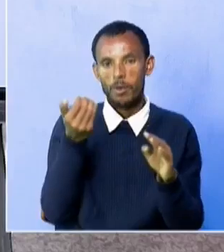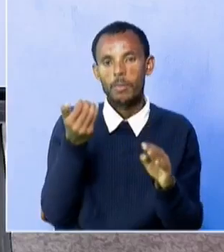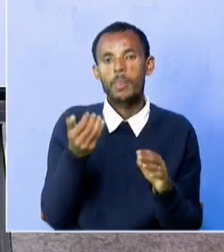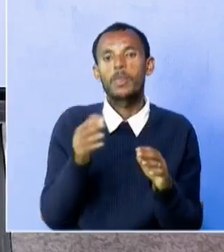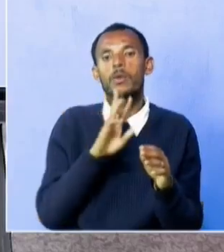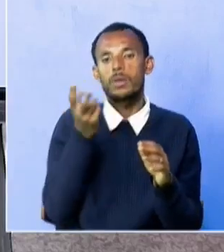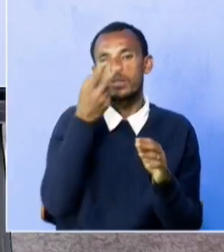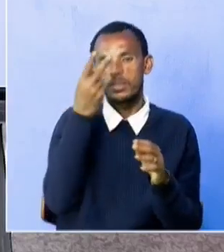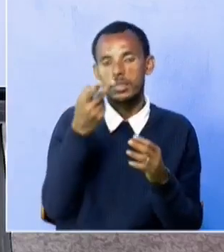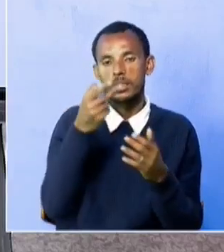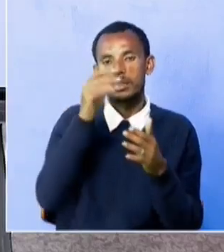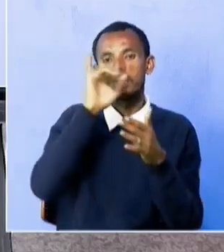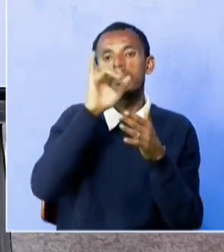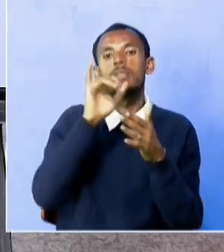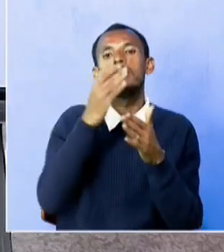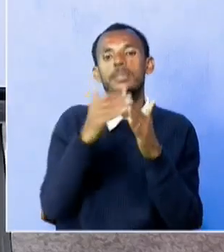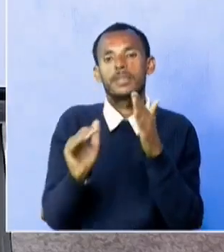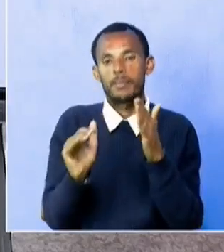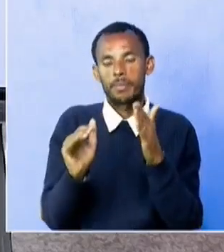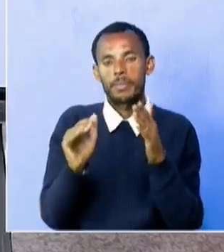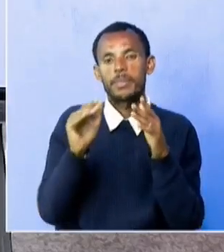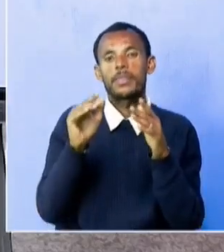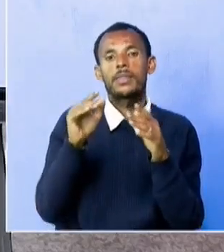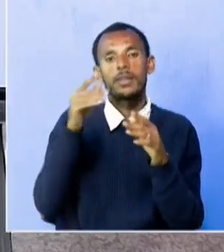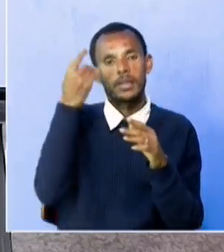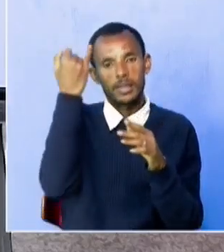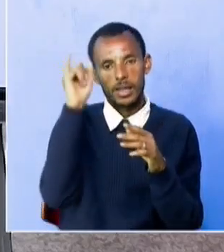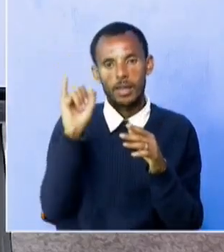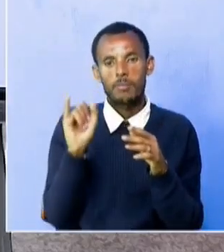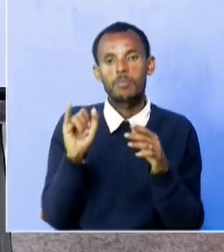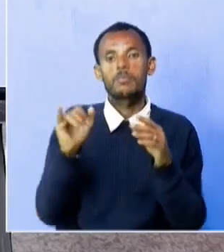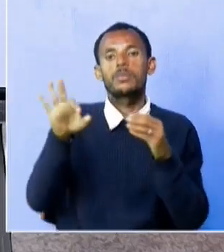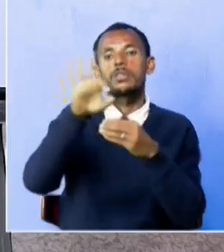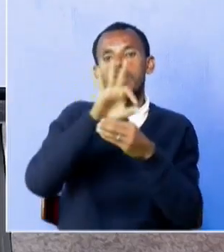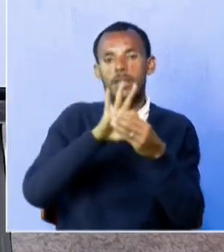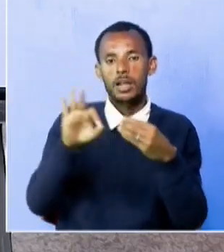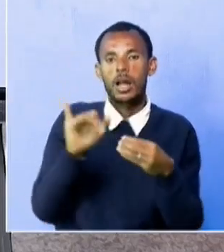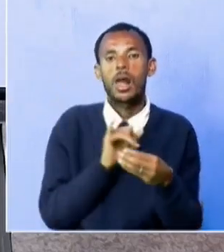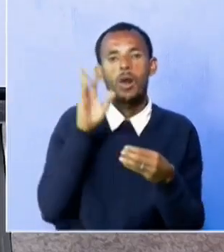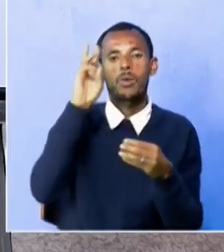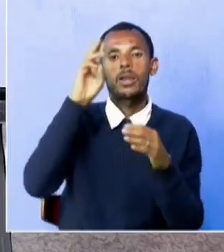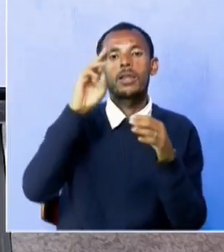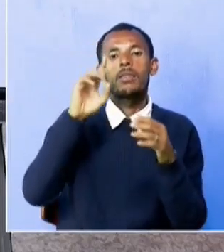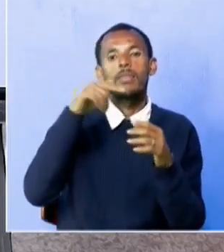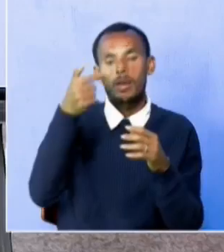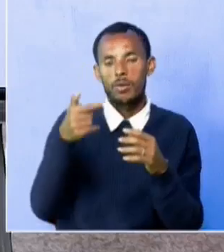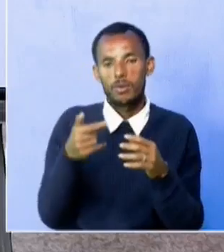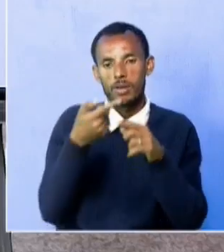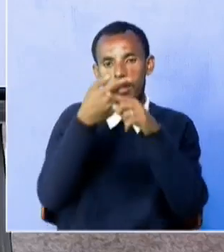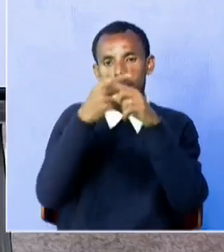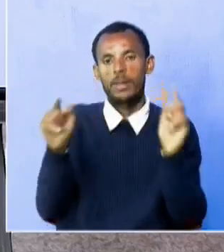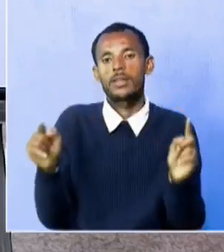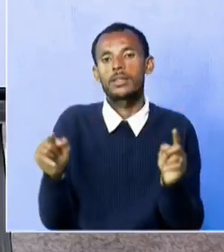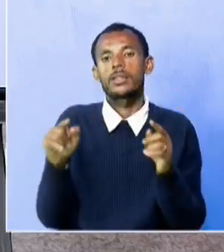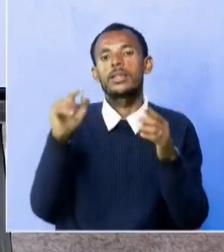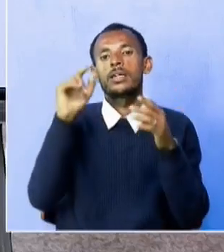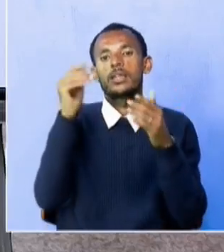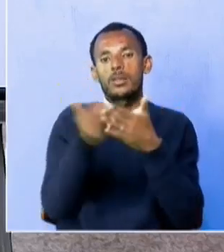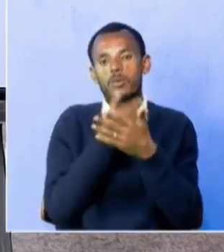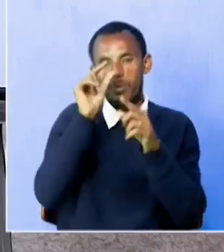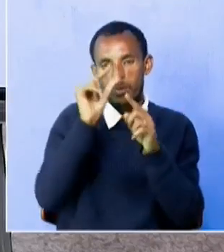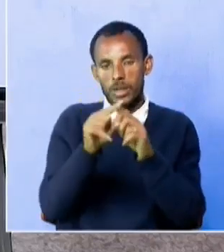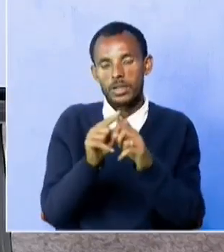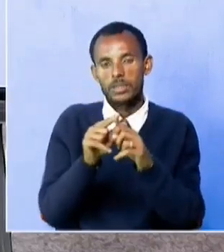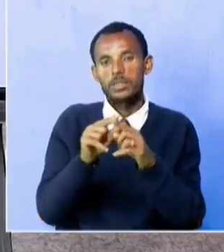before we see some terms regarding circle, I will tell you different terminologies regarding a